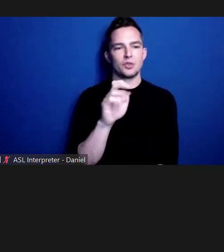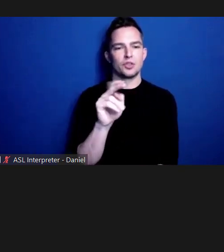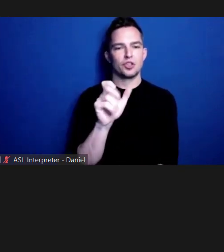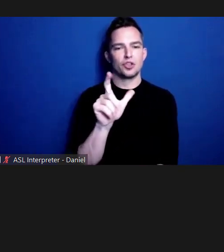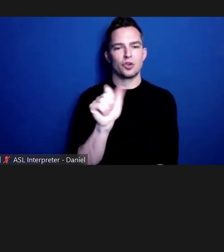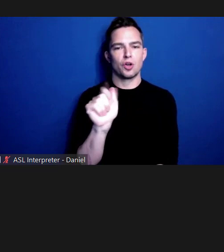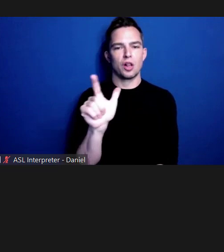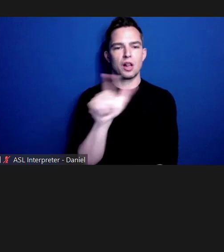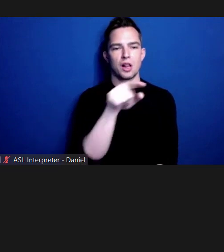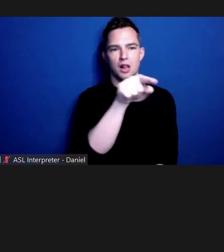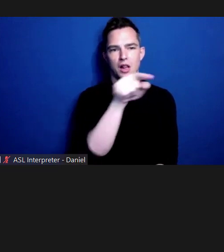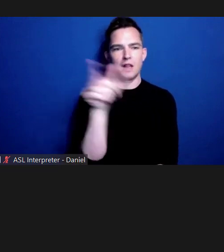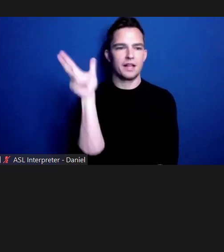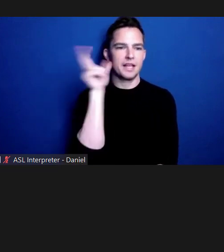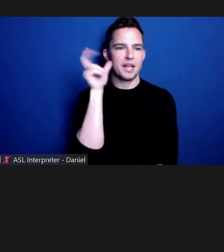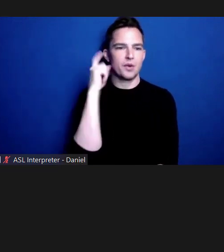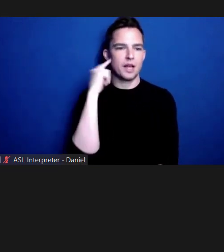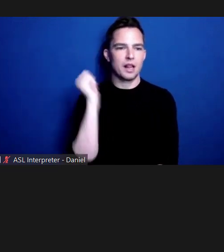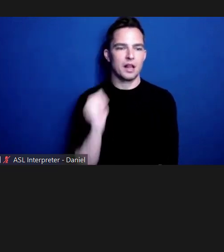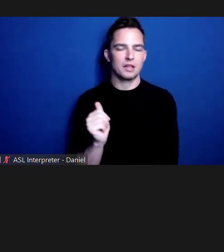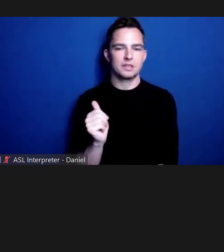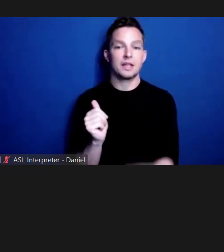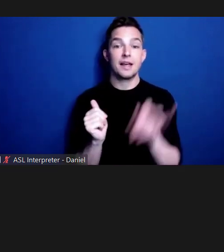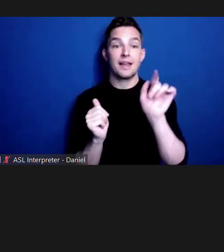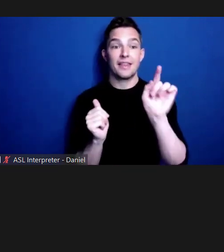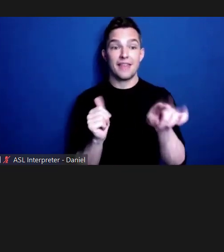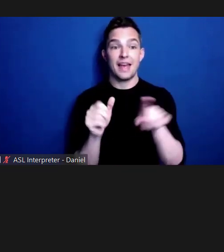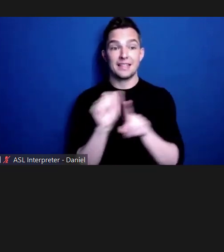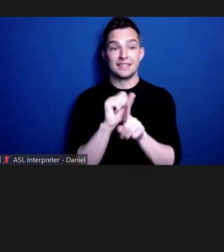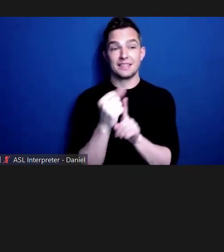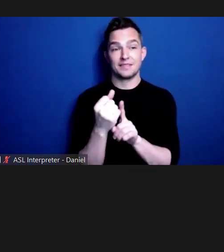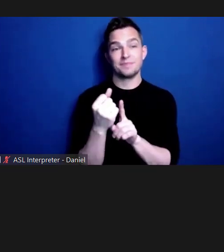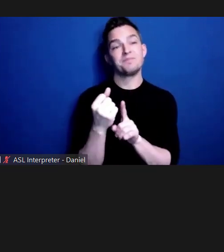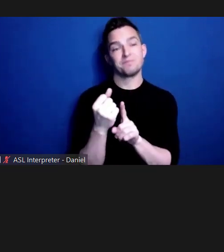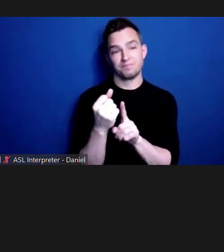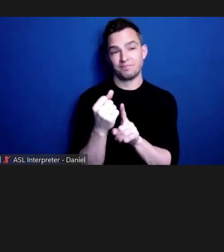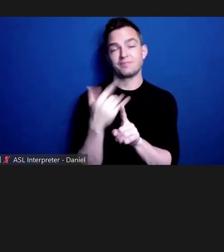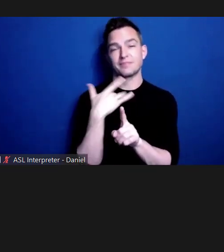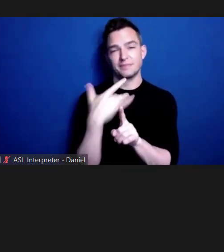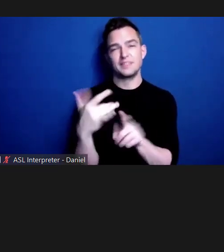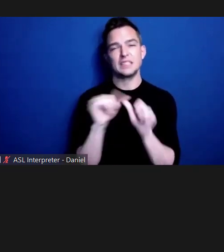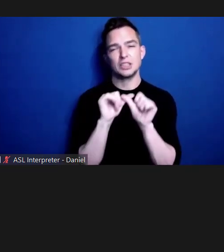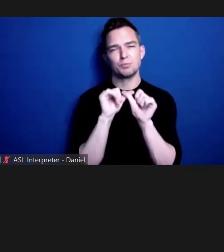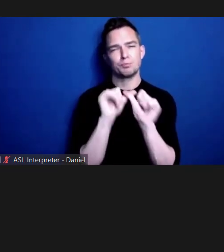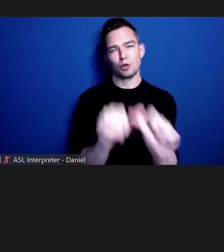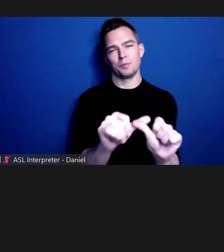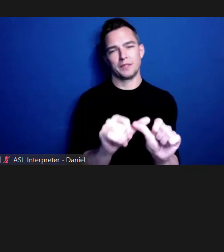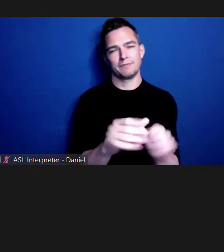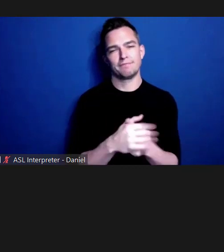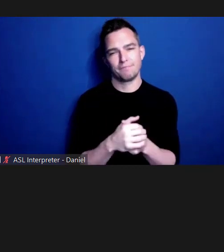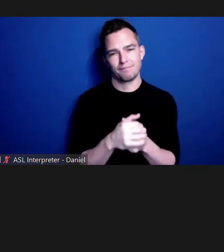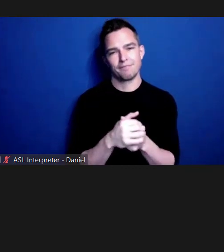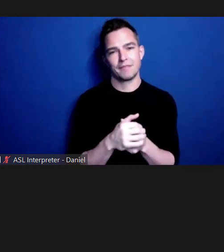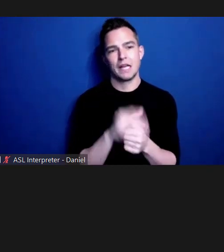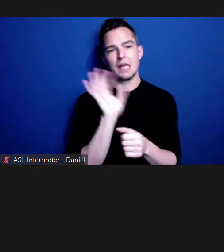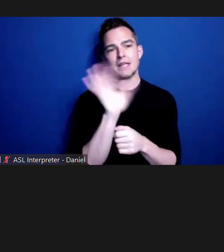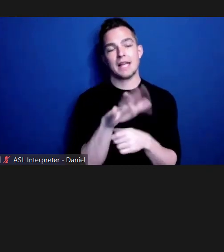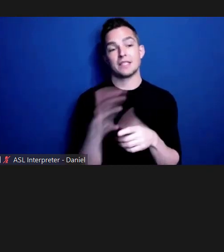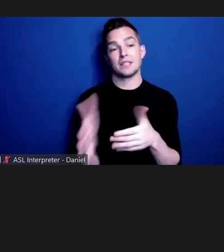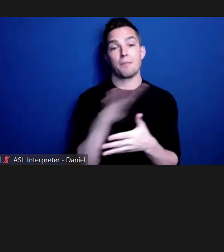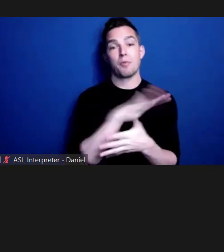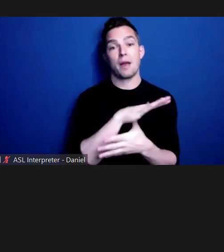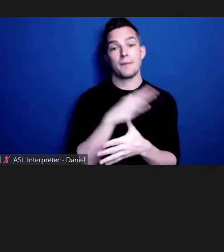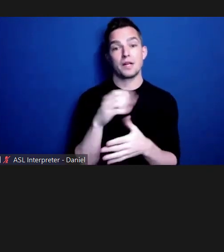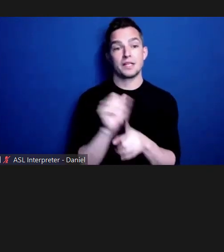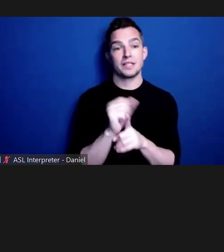hearing loss. Now, this condition, a sensory neural hearing loss, is usually permanent, and this is the primary condition for